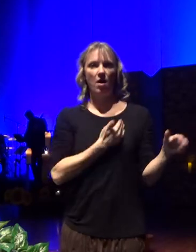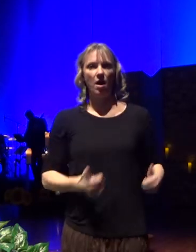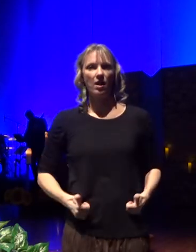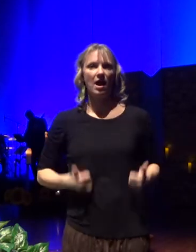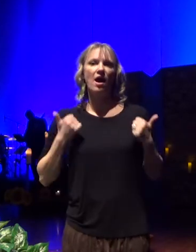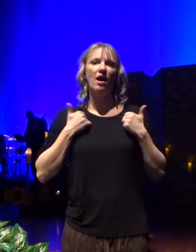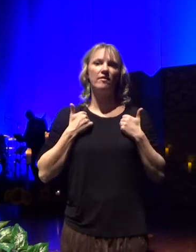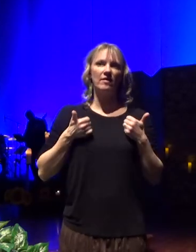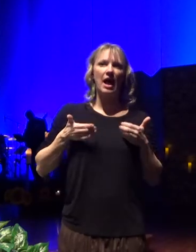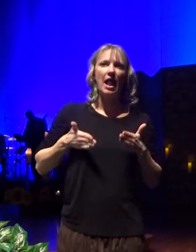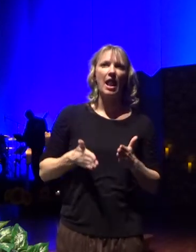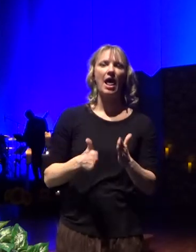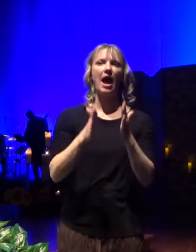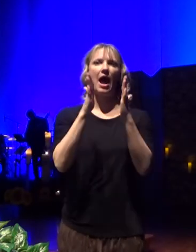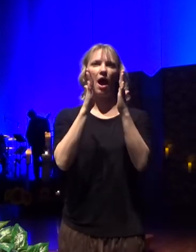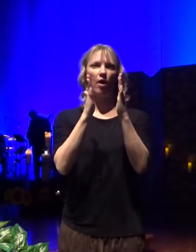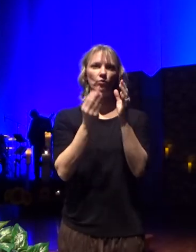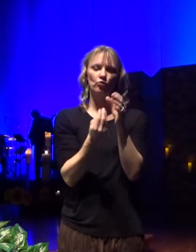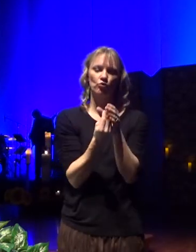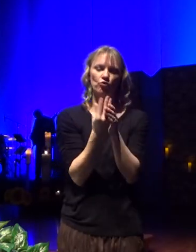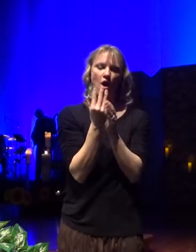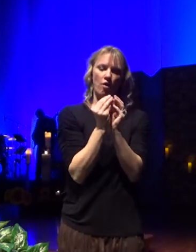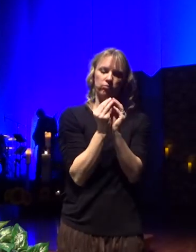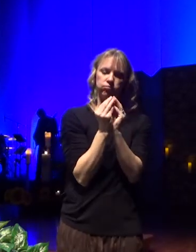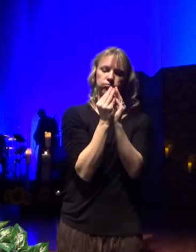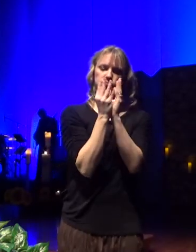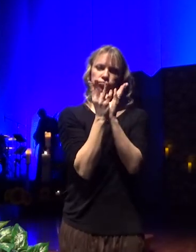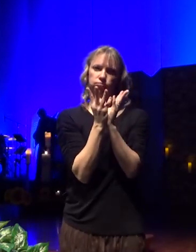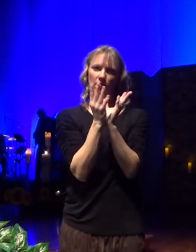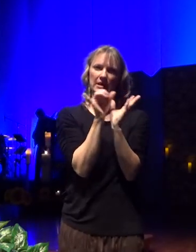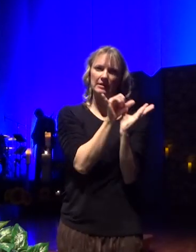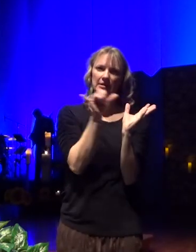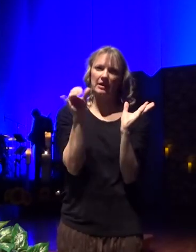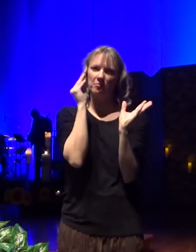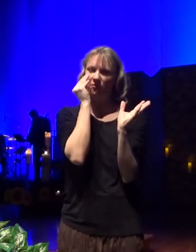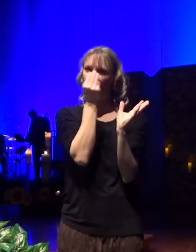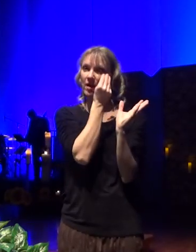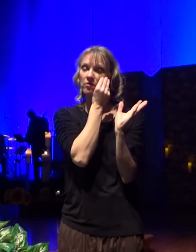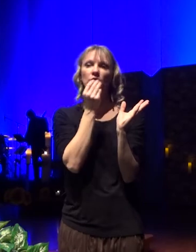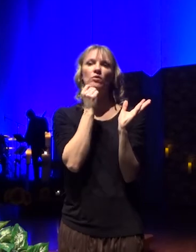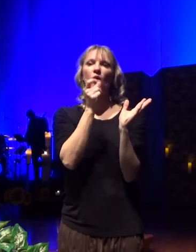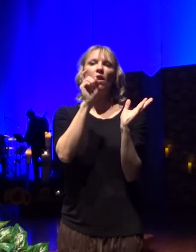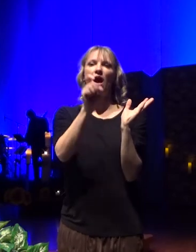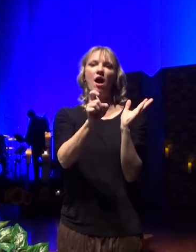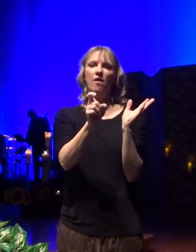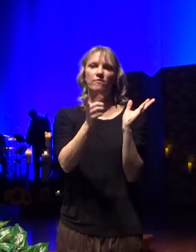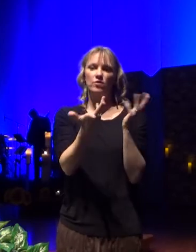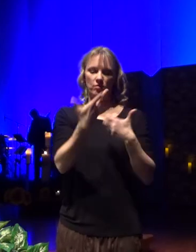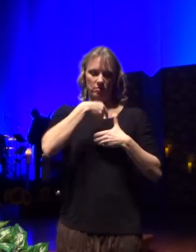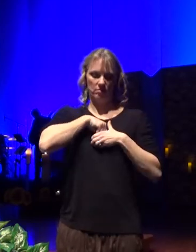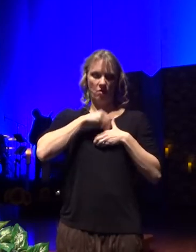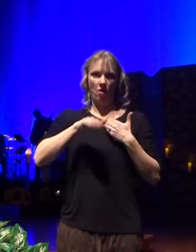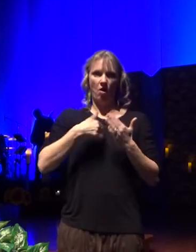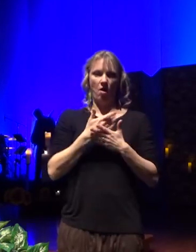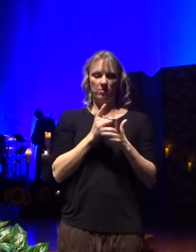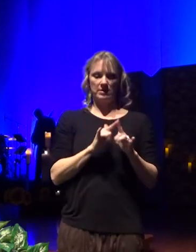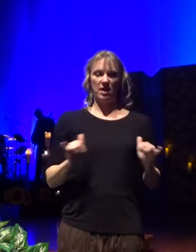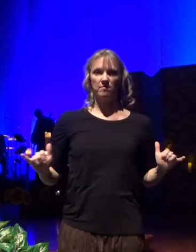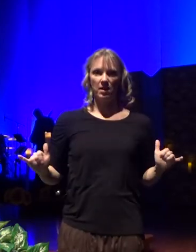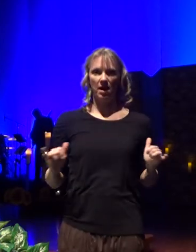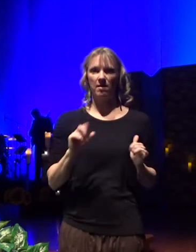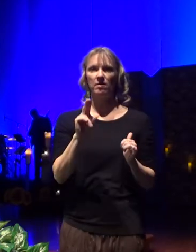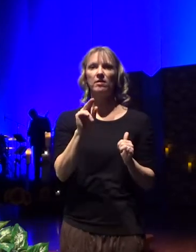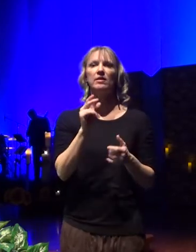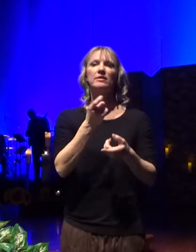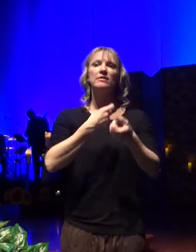blossom patiently like a flower from the ground. We don't have to take it in all at once, but we simply open